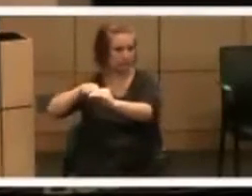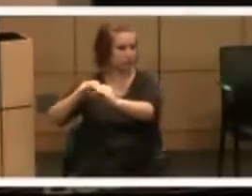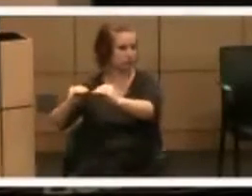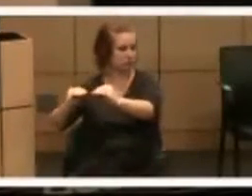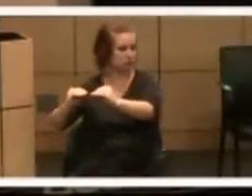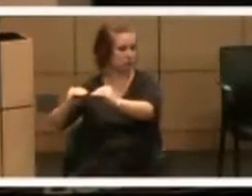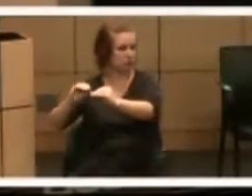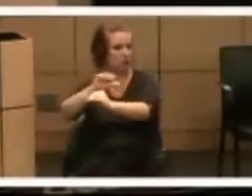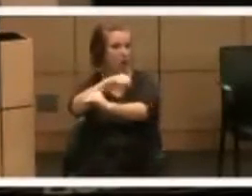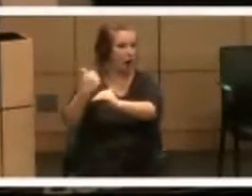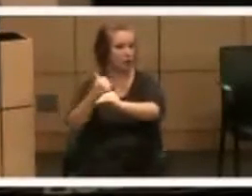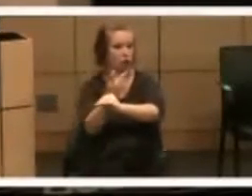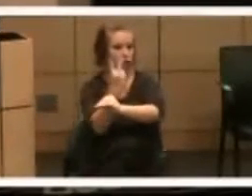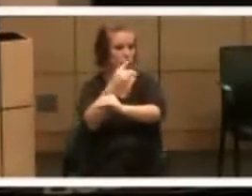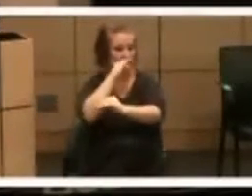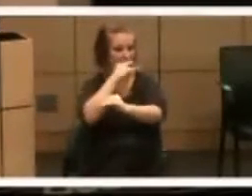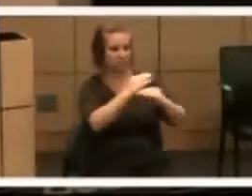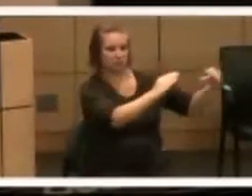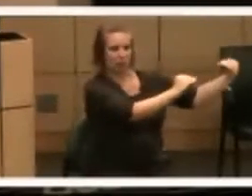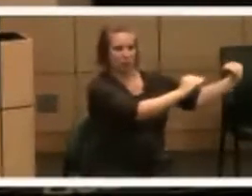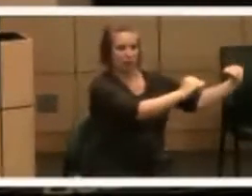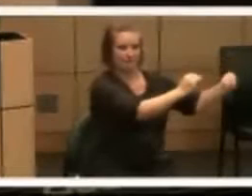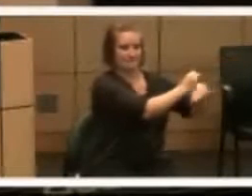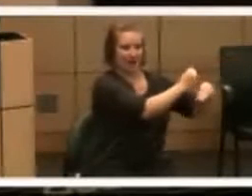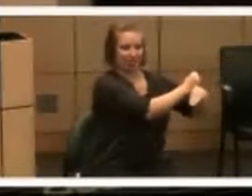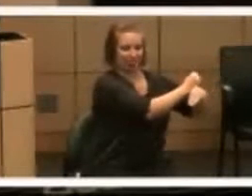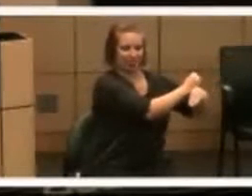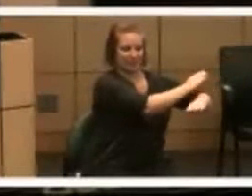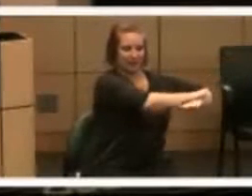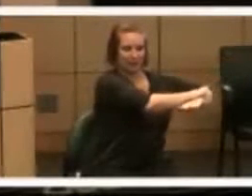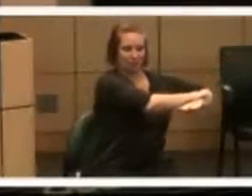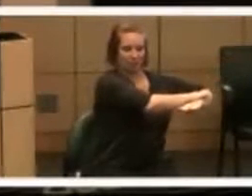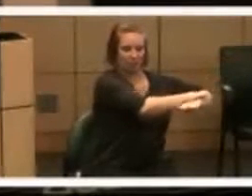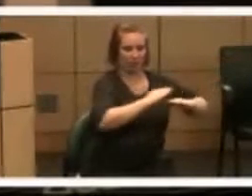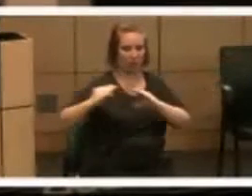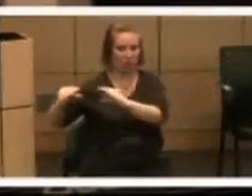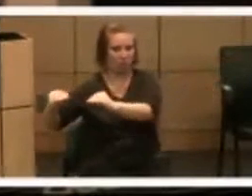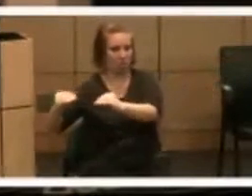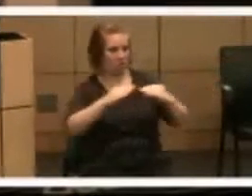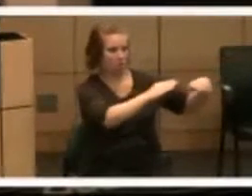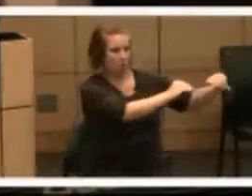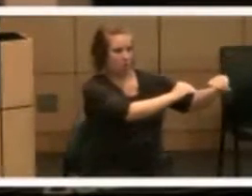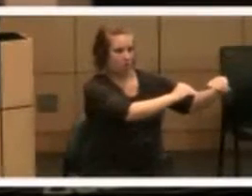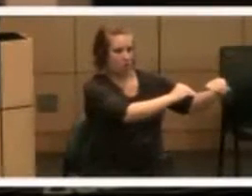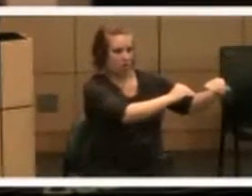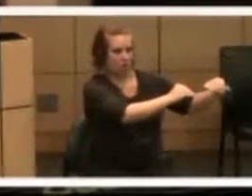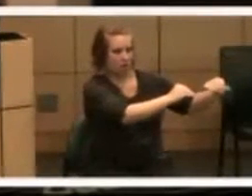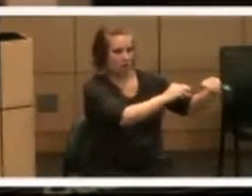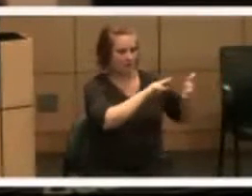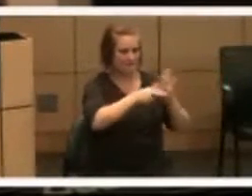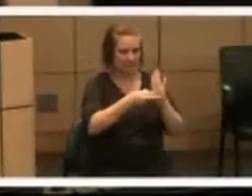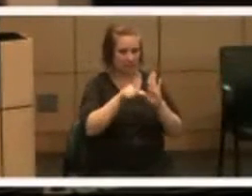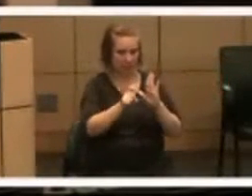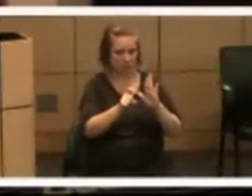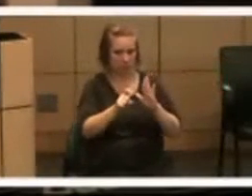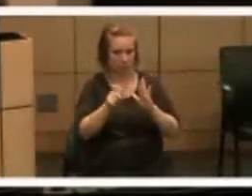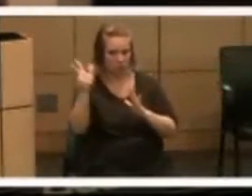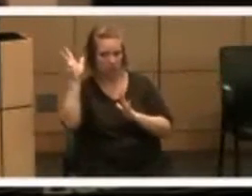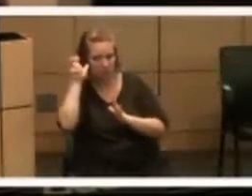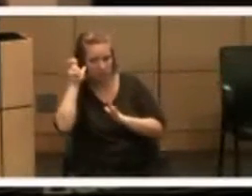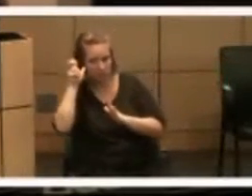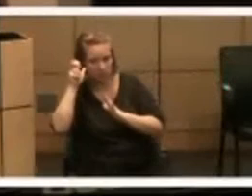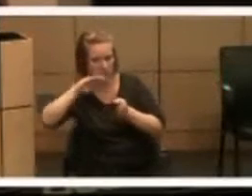here at the mass station, and then 2 kids. Is each of that a time where he has to listen in, factor it out, listen in over